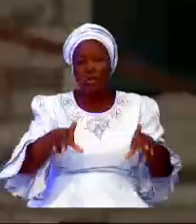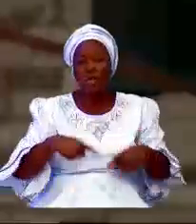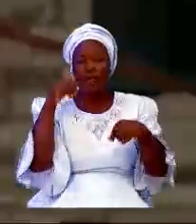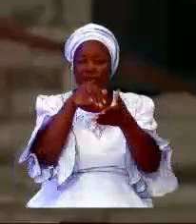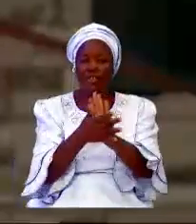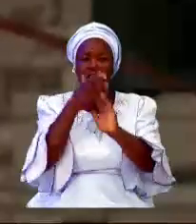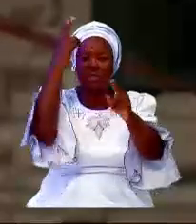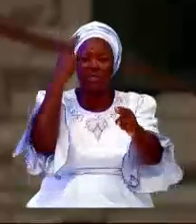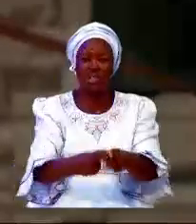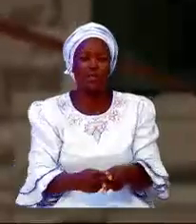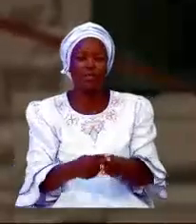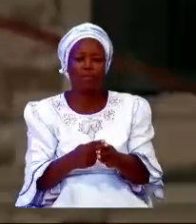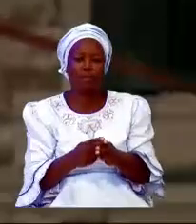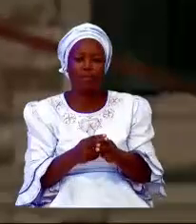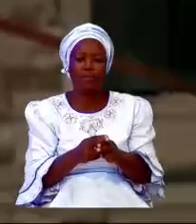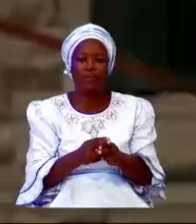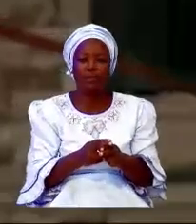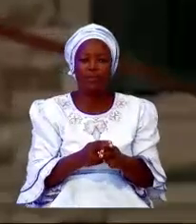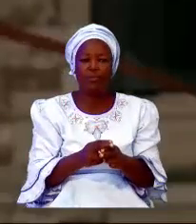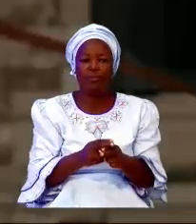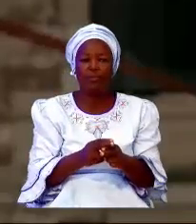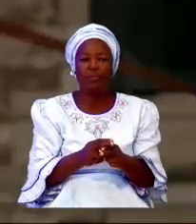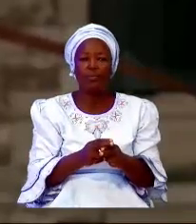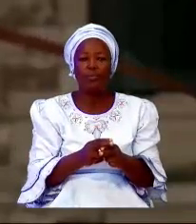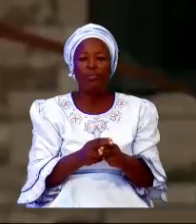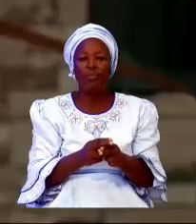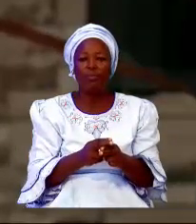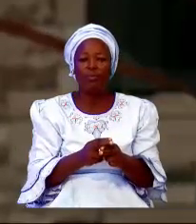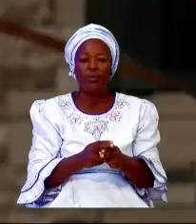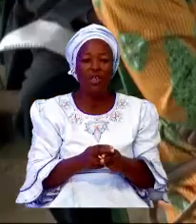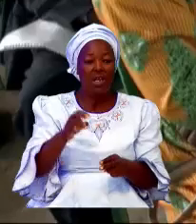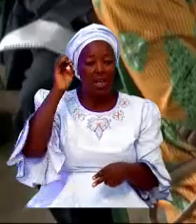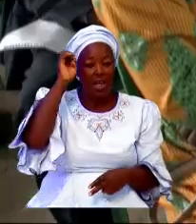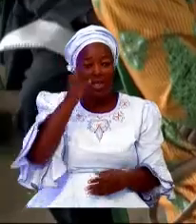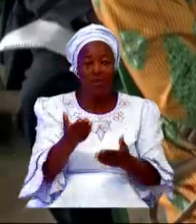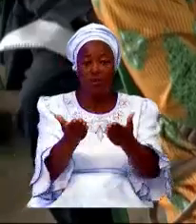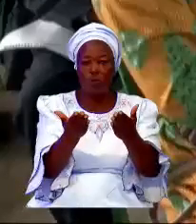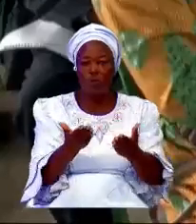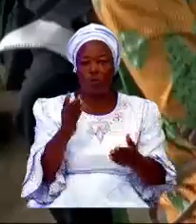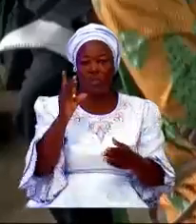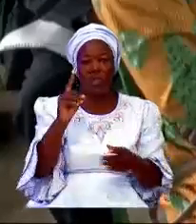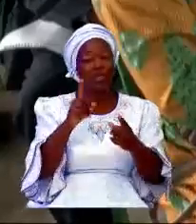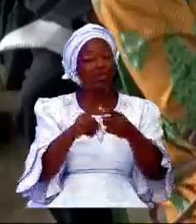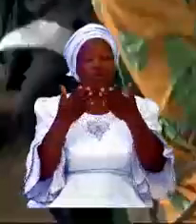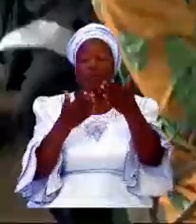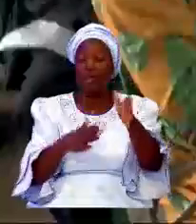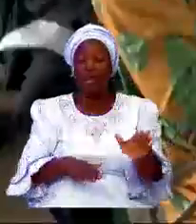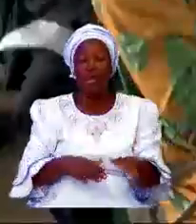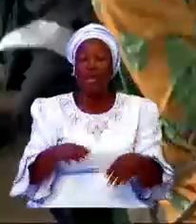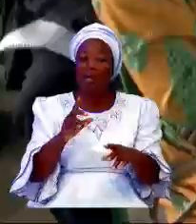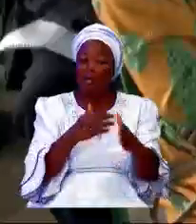you'll come to a new beginning in your life in Jesus' name.